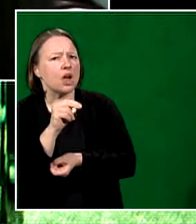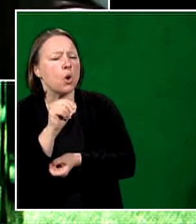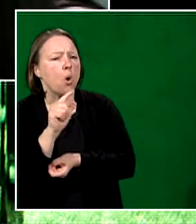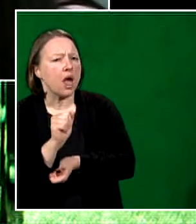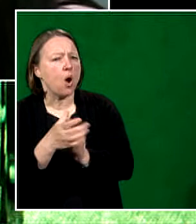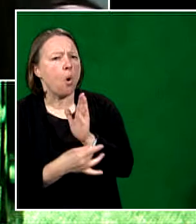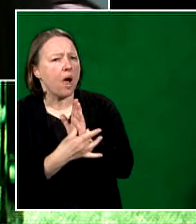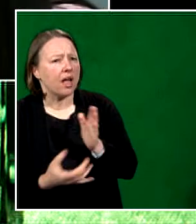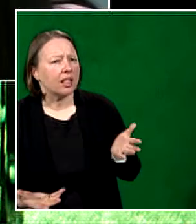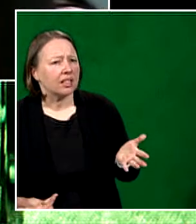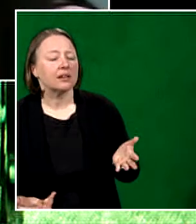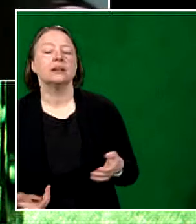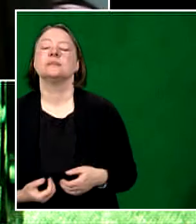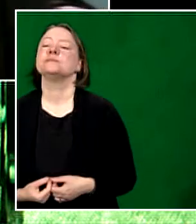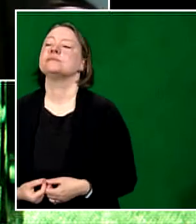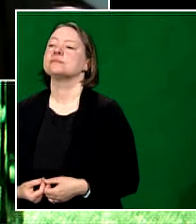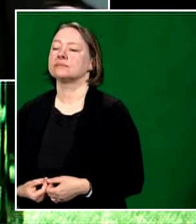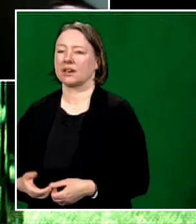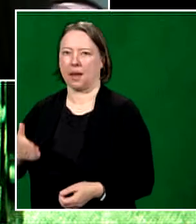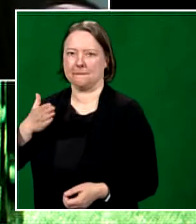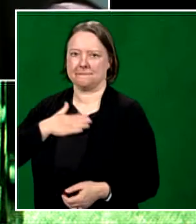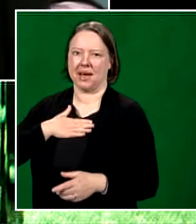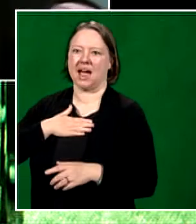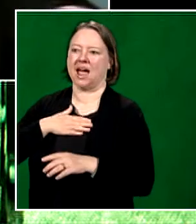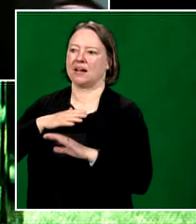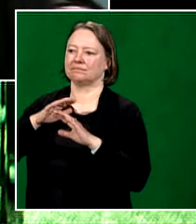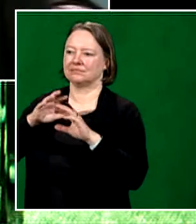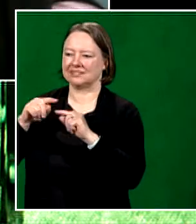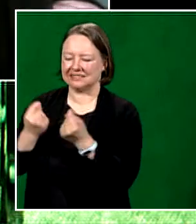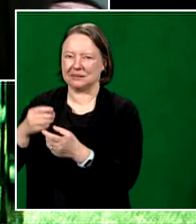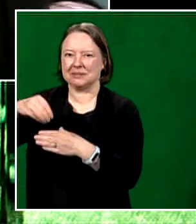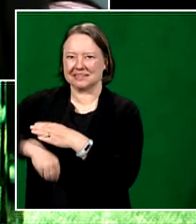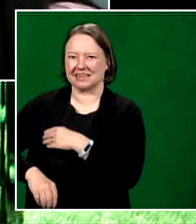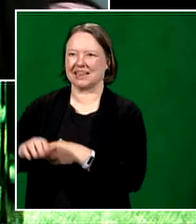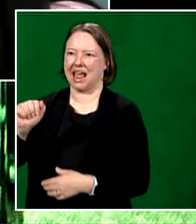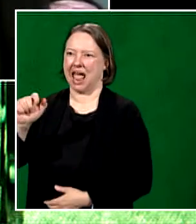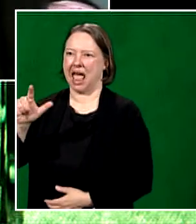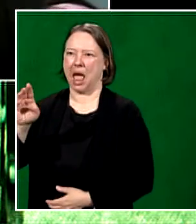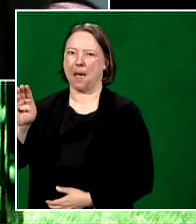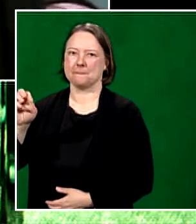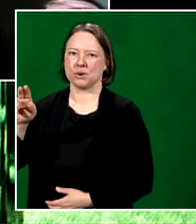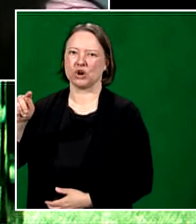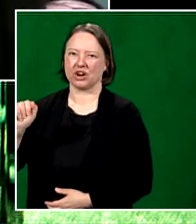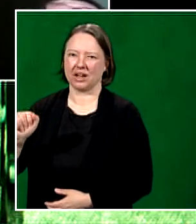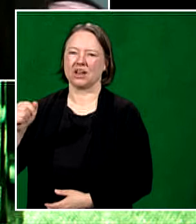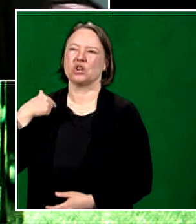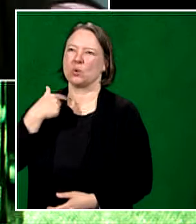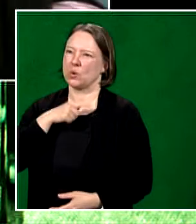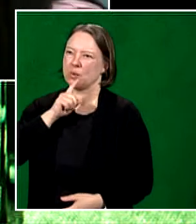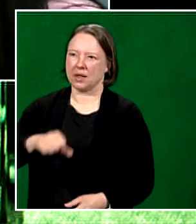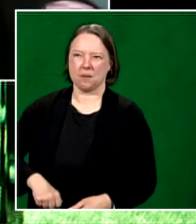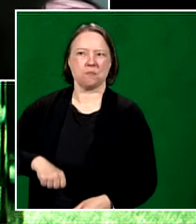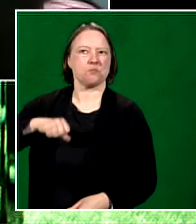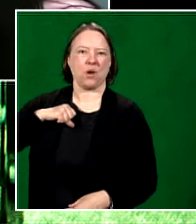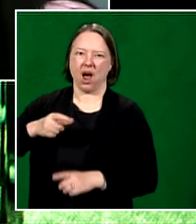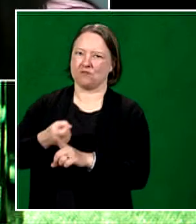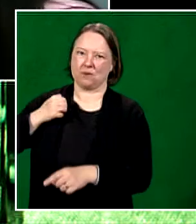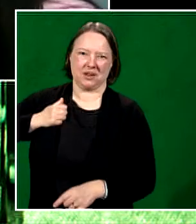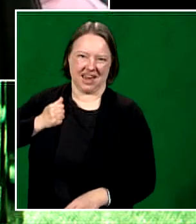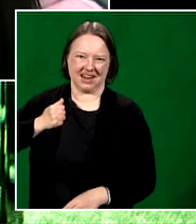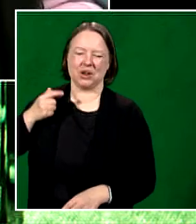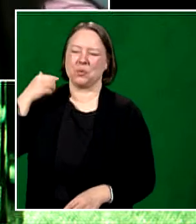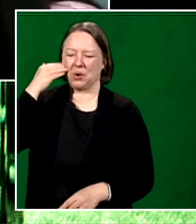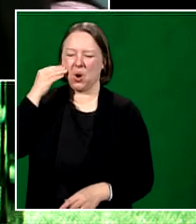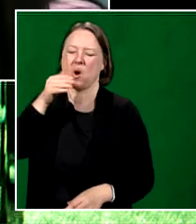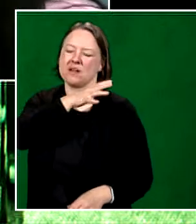space? My whole team is based in Alberta, so all of us, we're proud Albertans, we're proud Canadians, and we know that agriculture